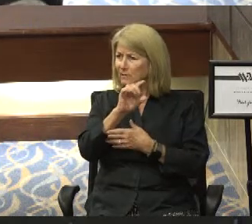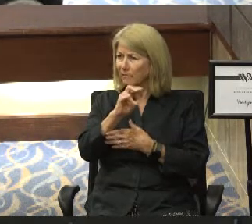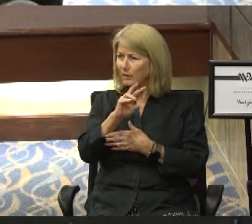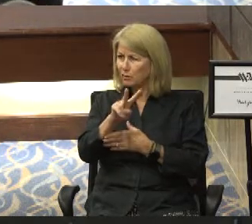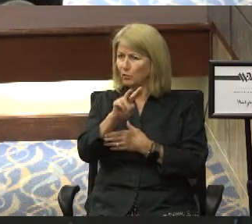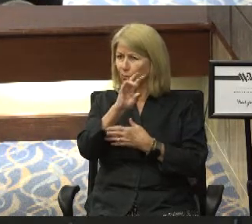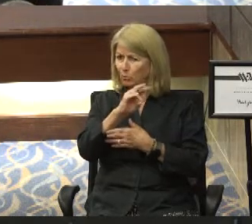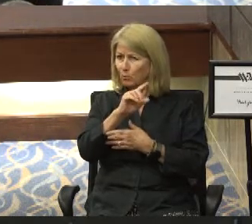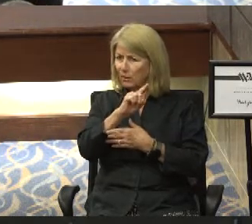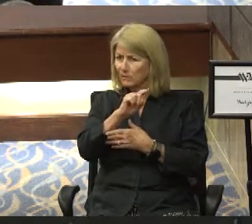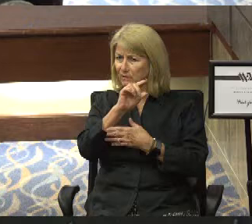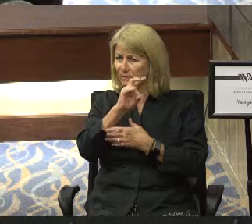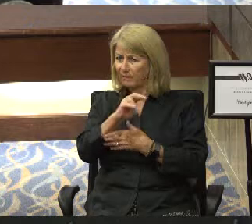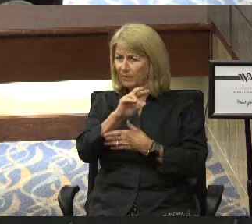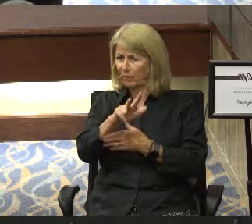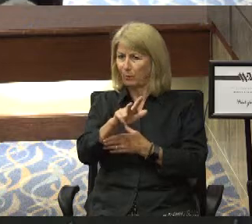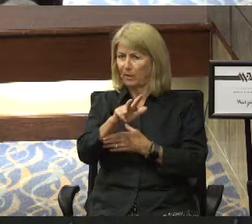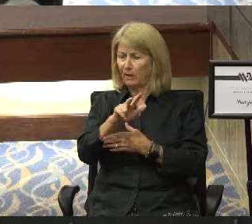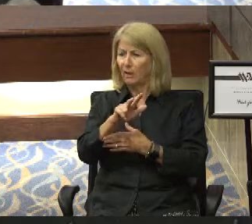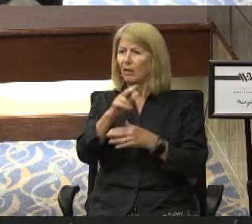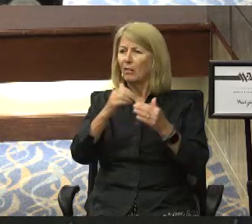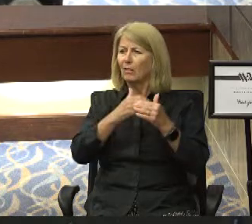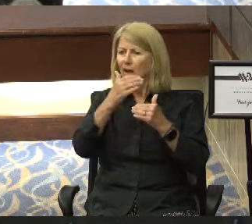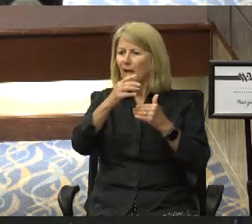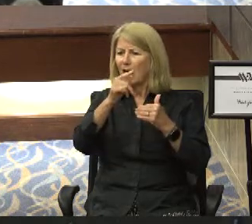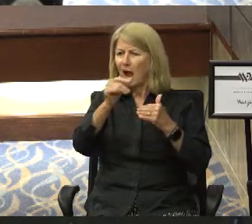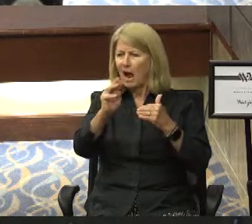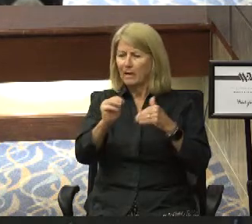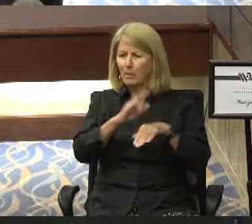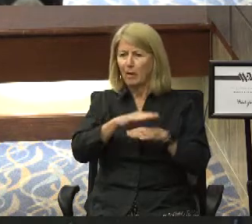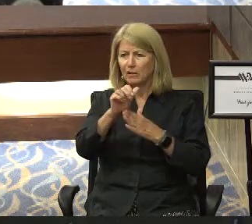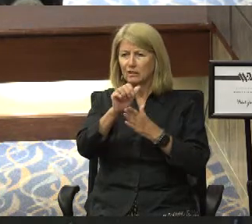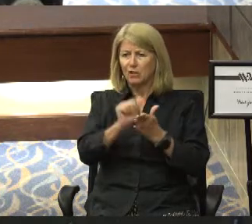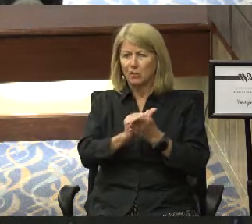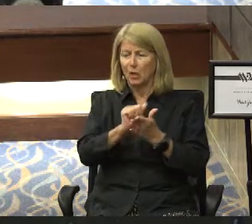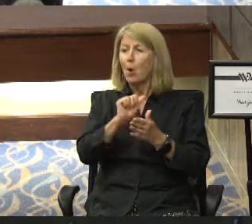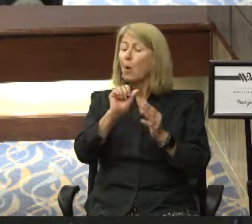173. The next item on the agenda is work session